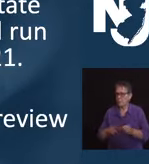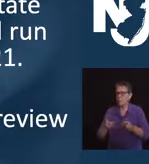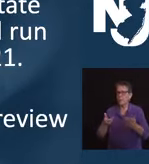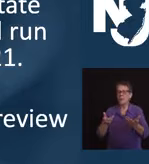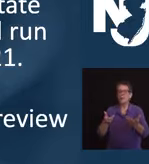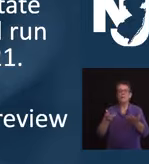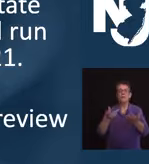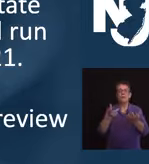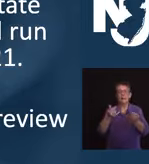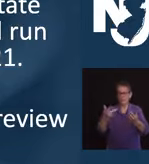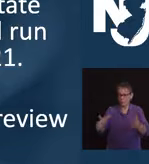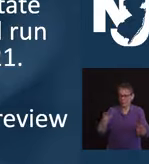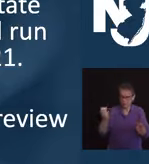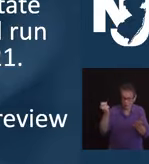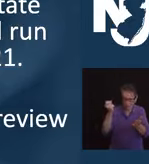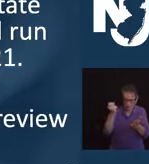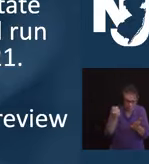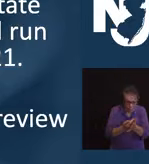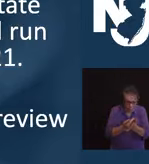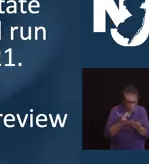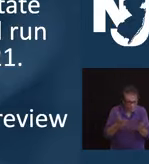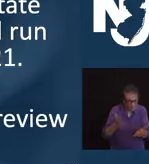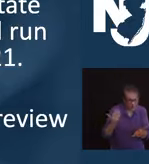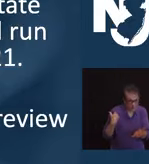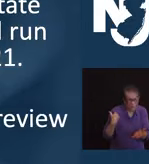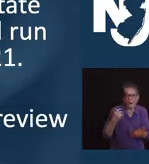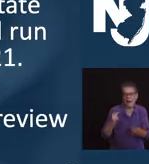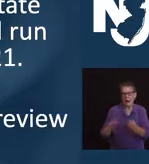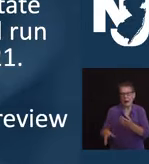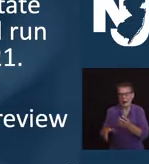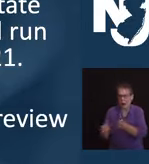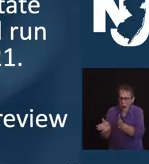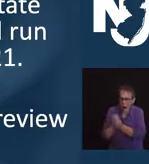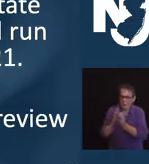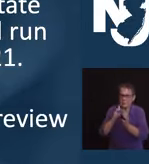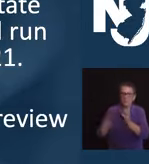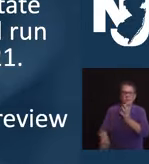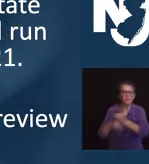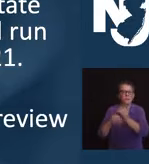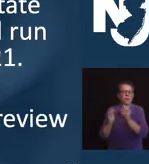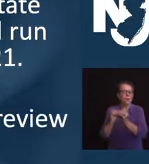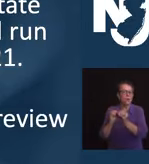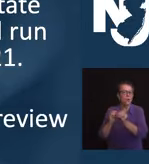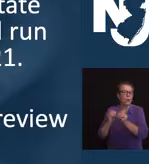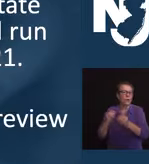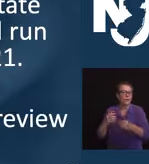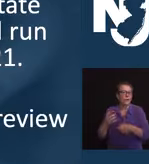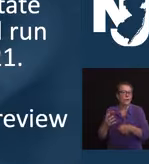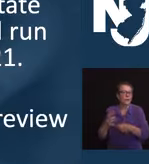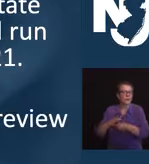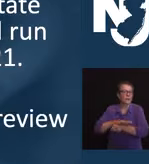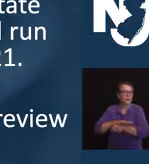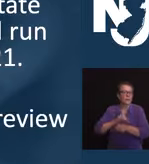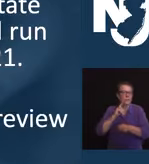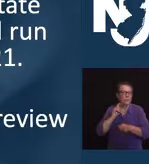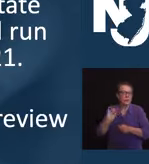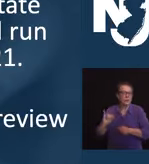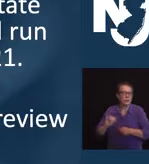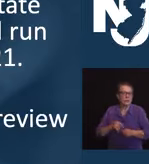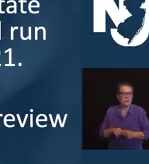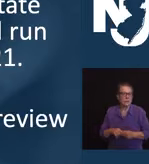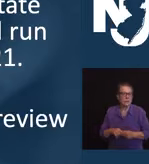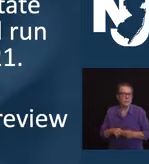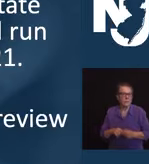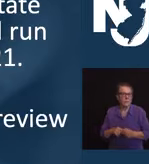Additionally, there will be financial help available specifically for those who are unemployed. And this new financial help would be available